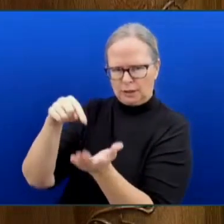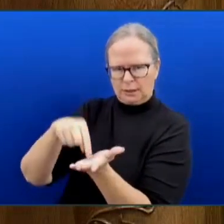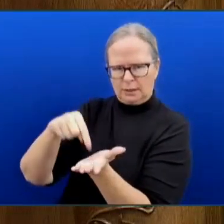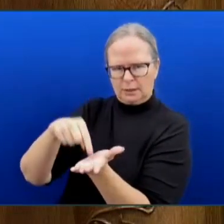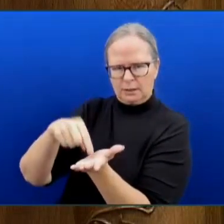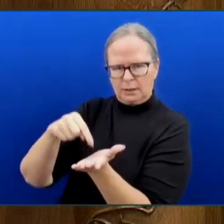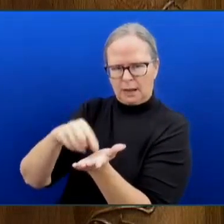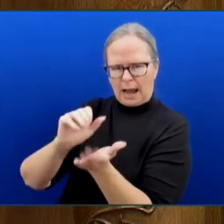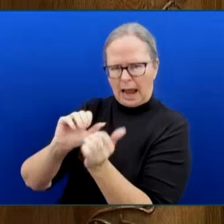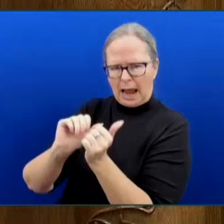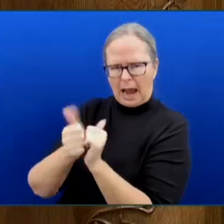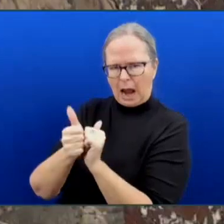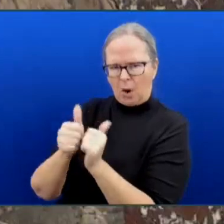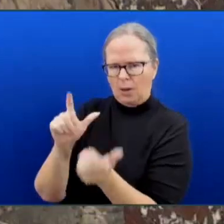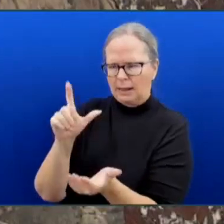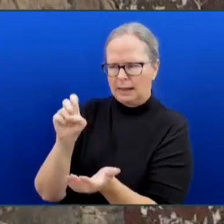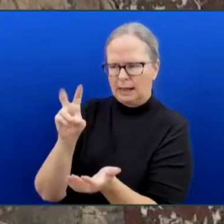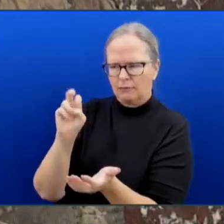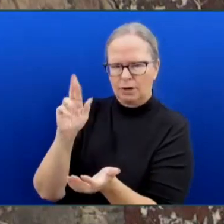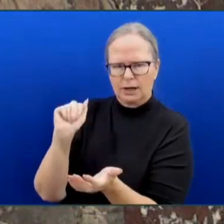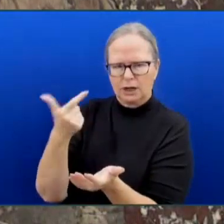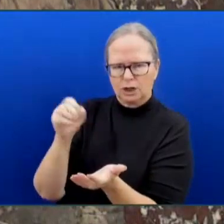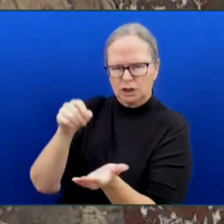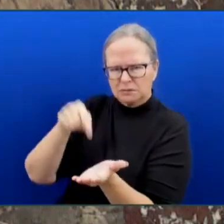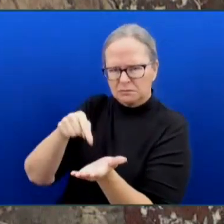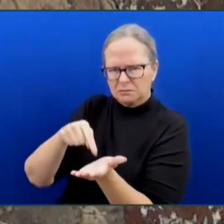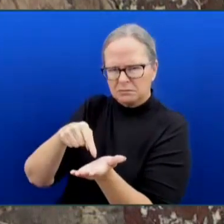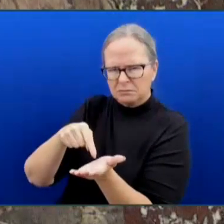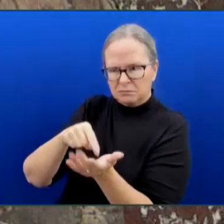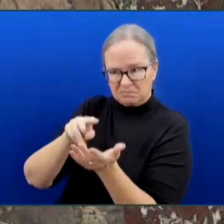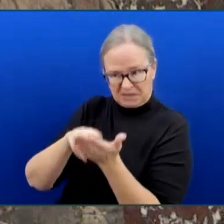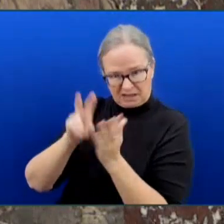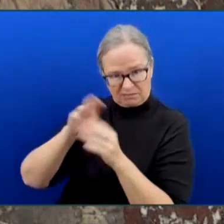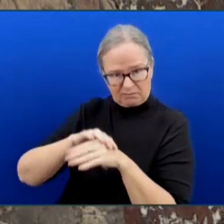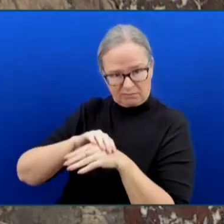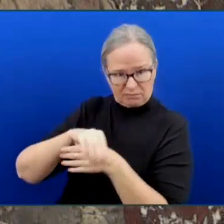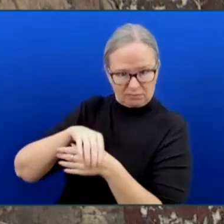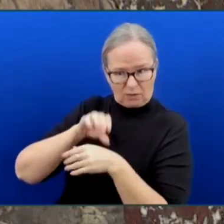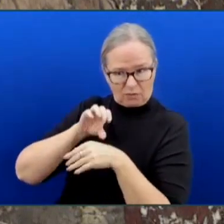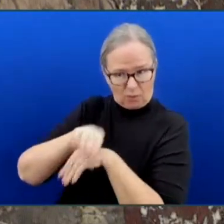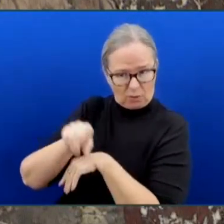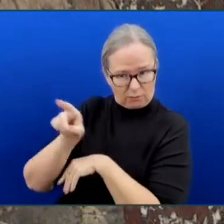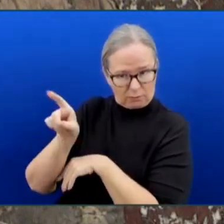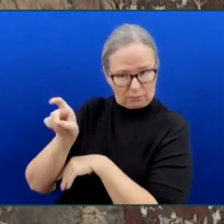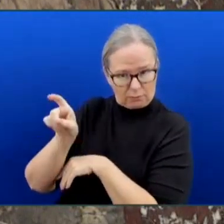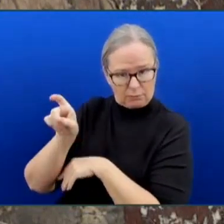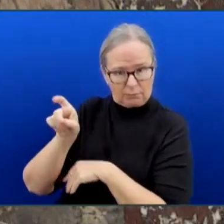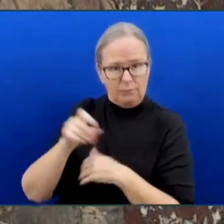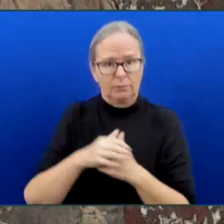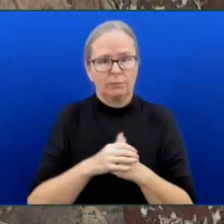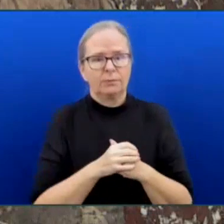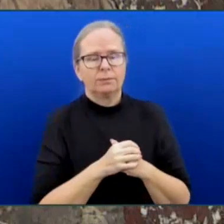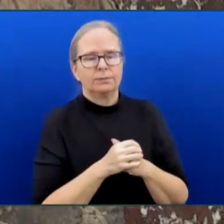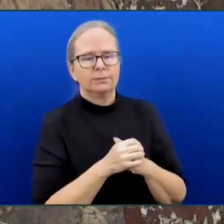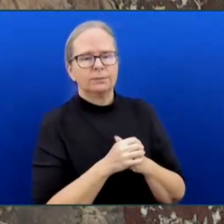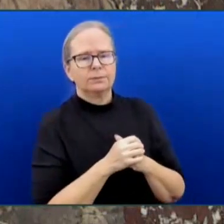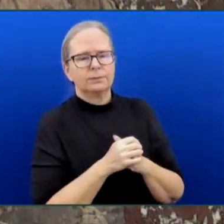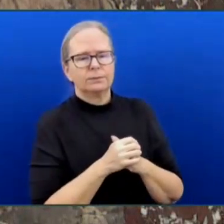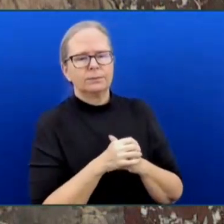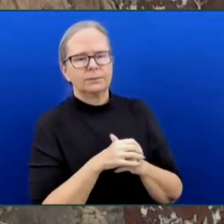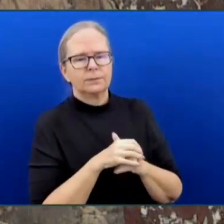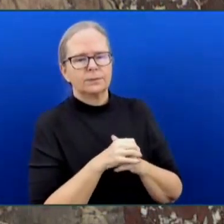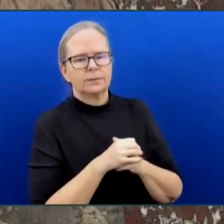Honourable Speaker, I have been very clear that there is a huge opportunity for British Columbia right now. We have